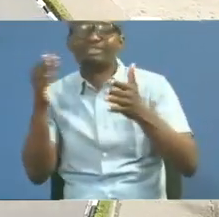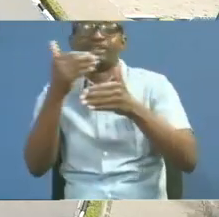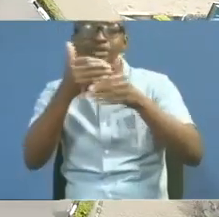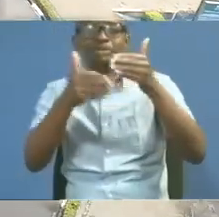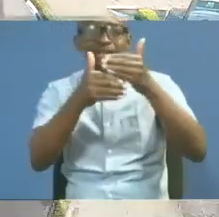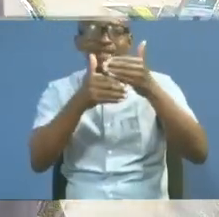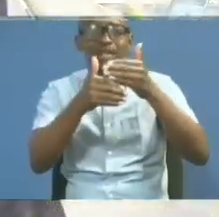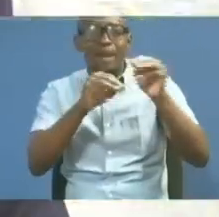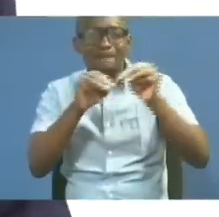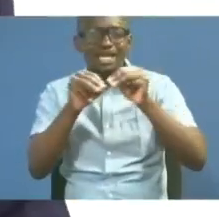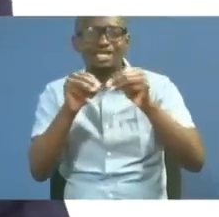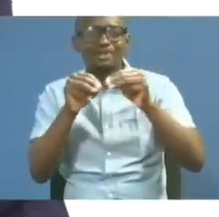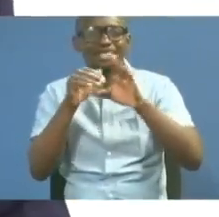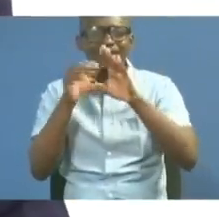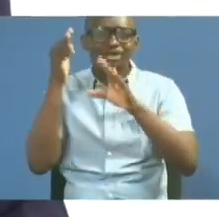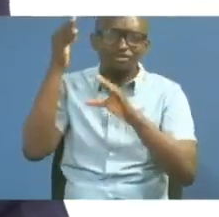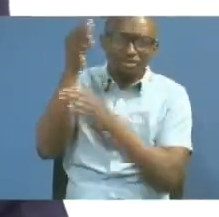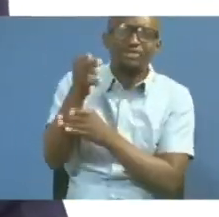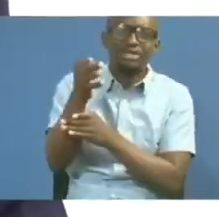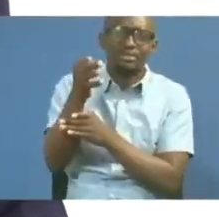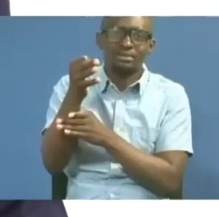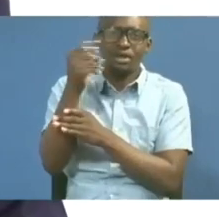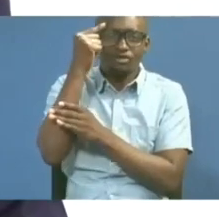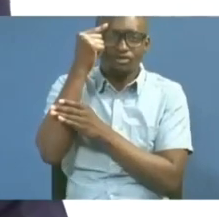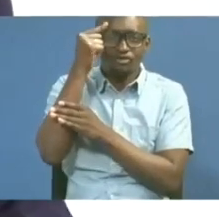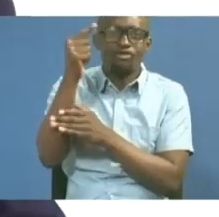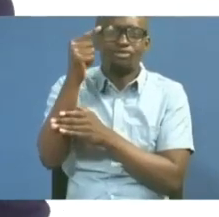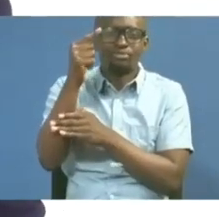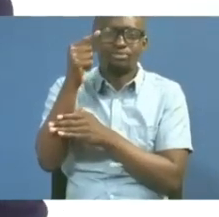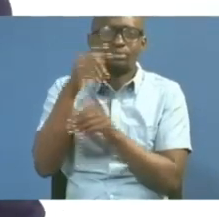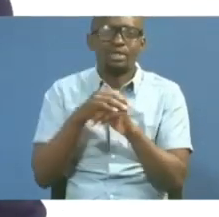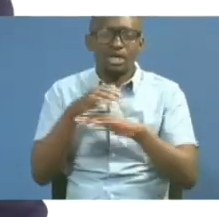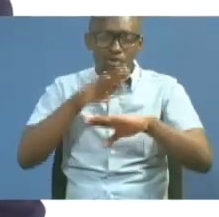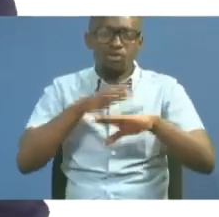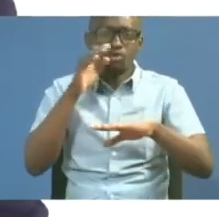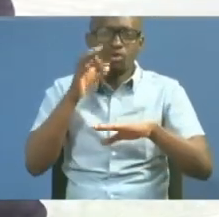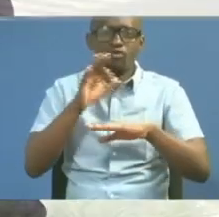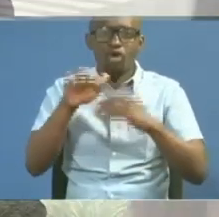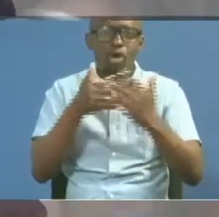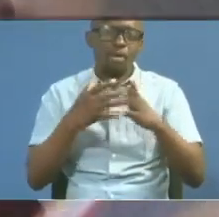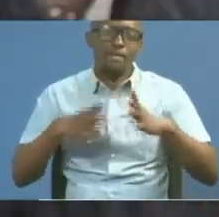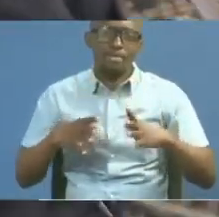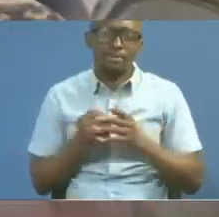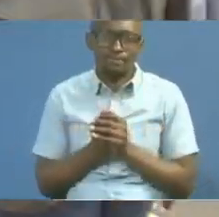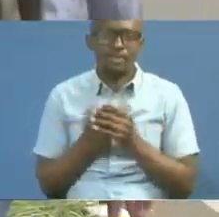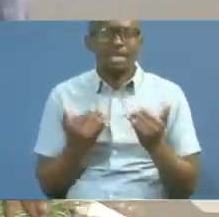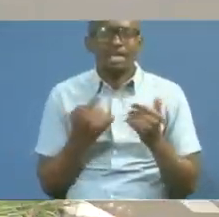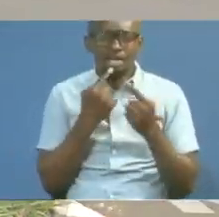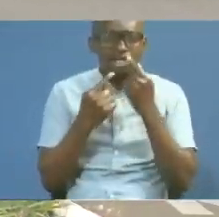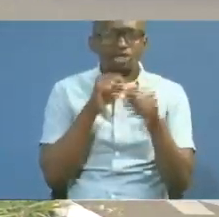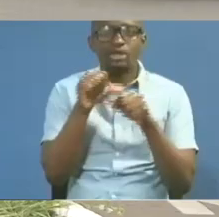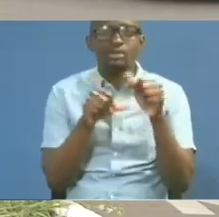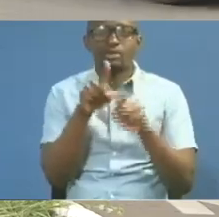buildings be managed into the future for the convenience of people?